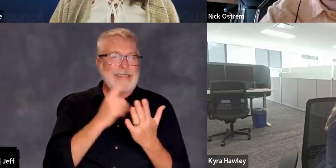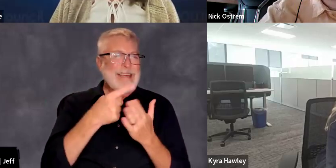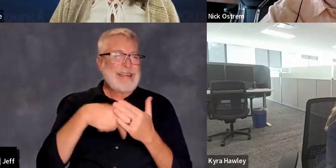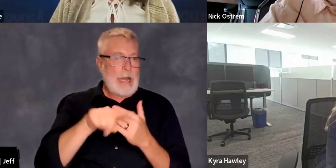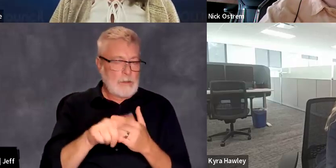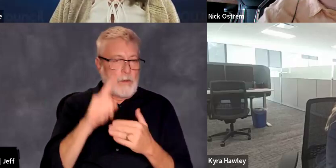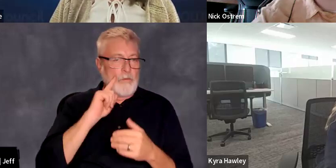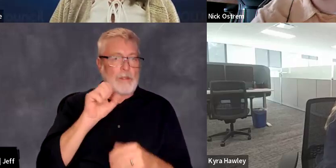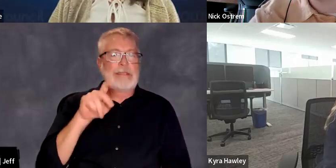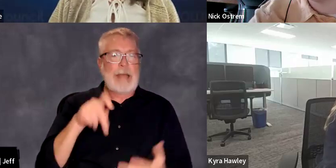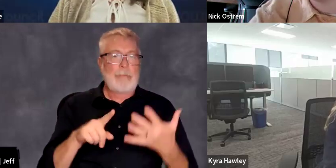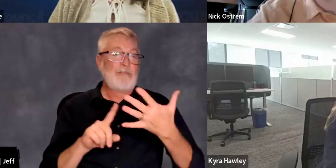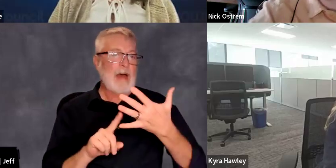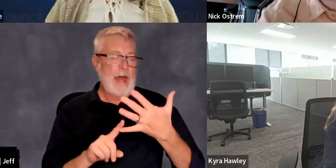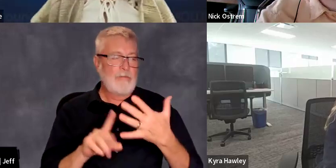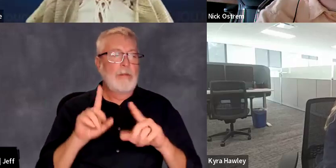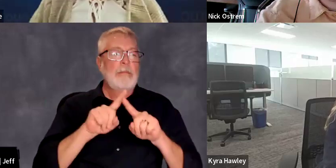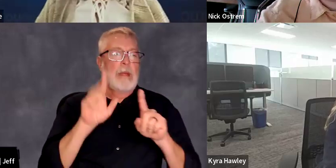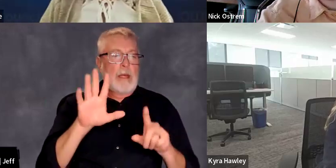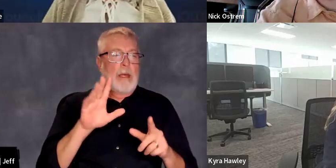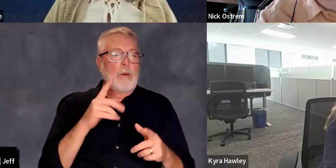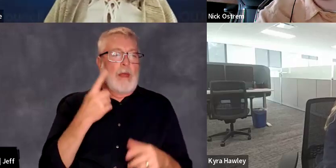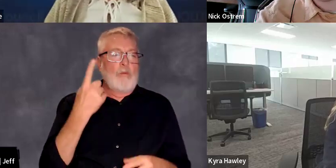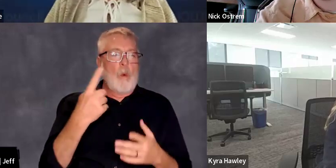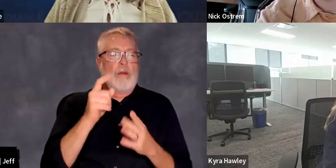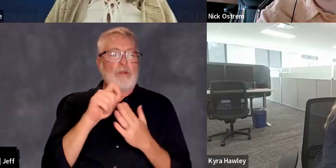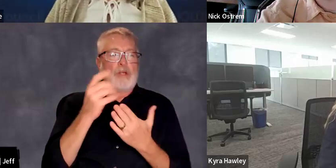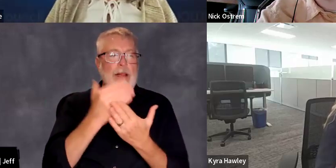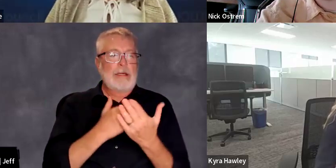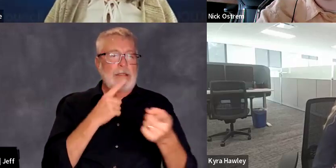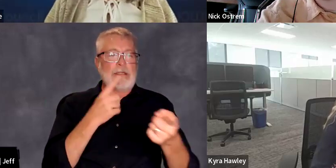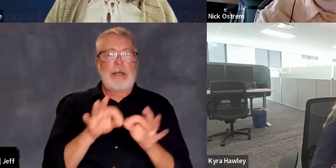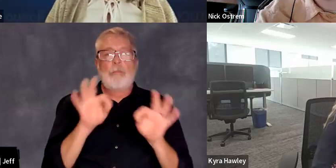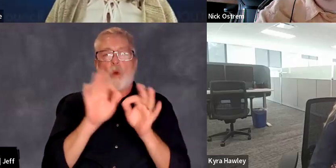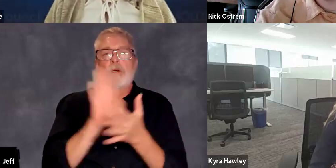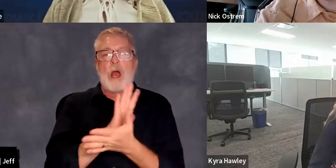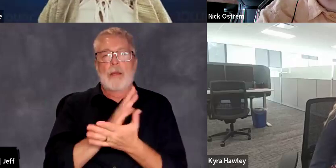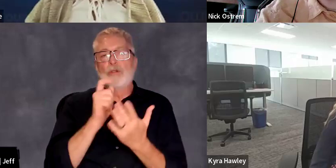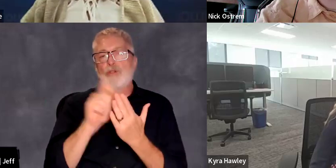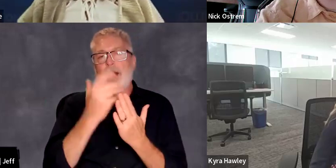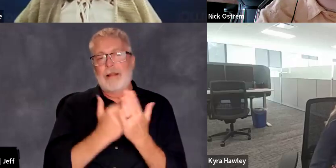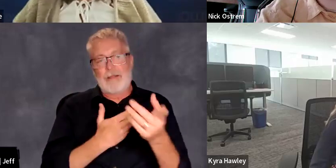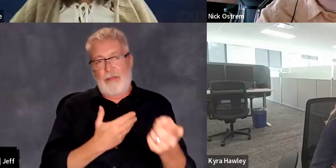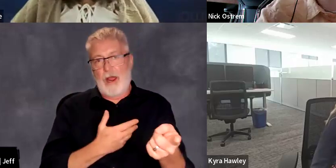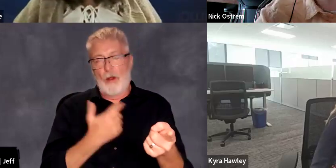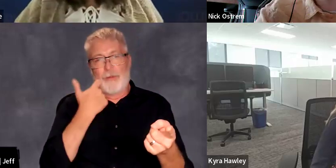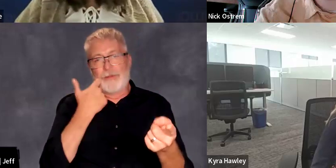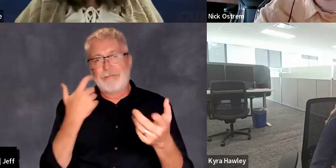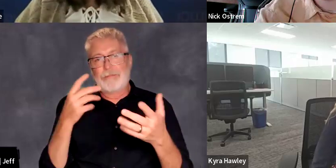step 5. But we do have one of the checklists. So we have is our important documents checklist.